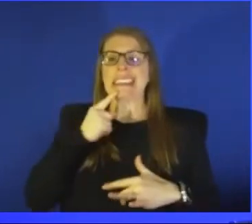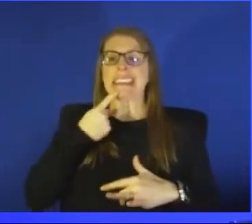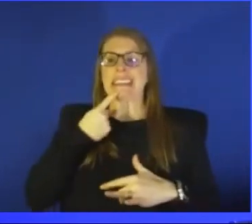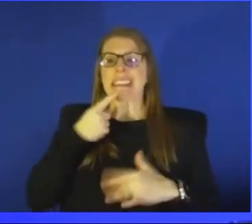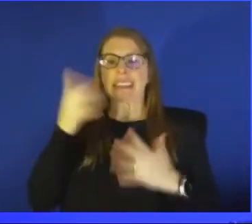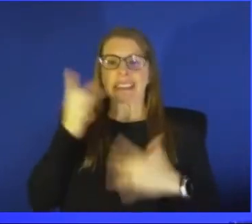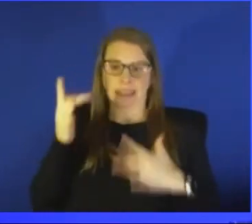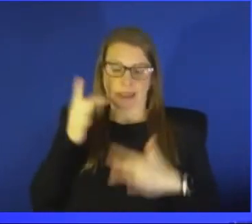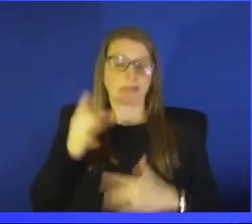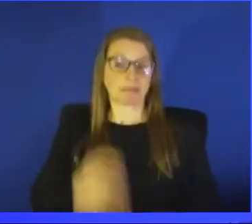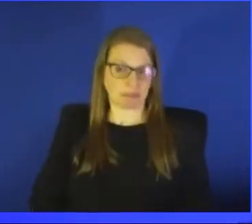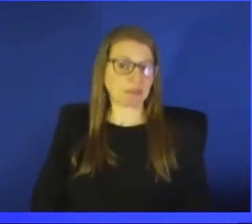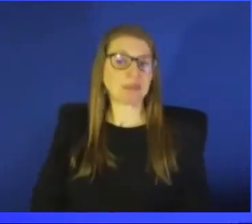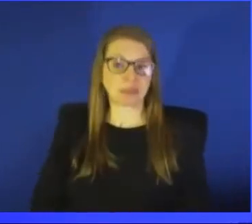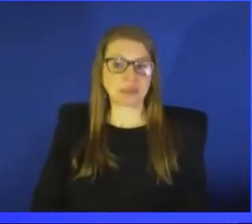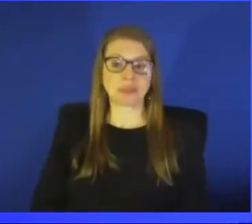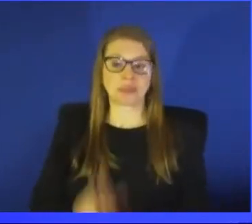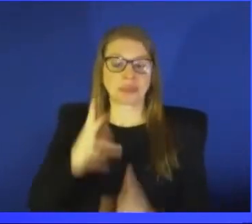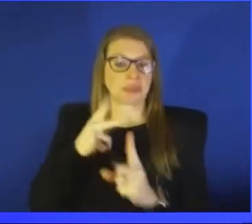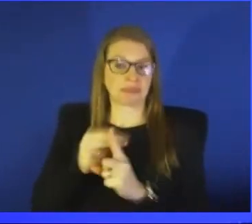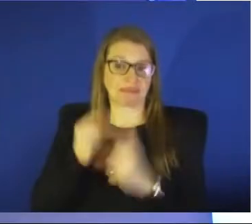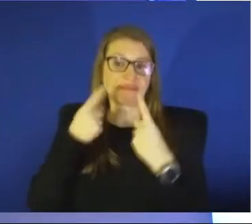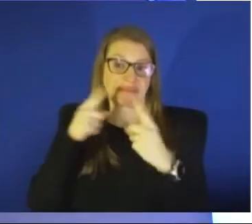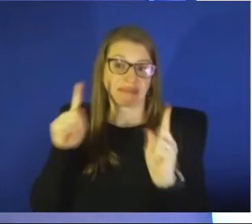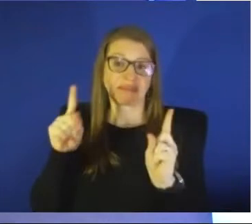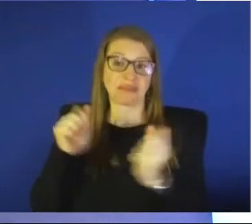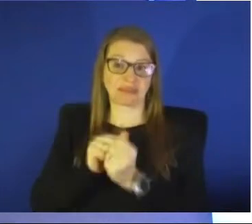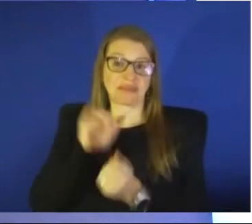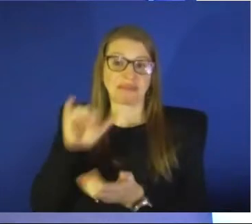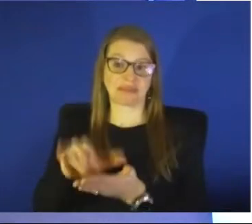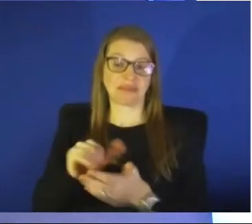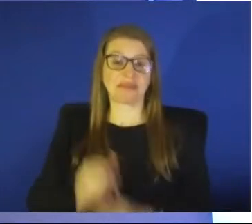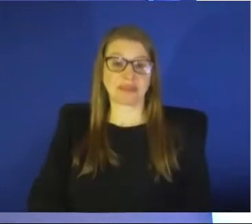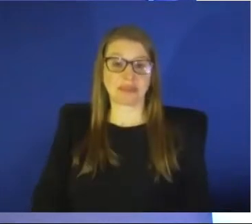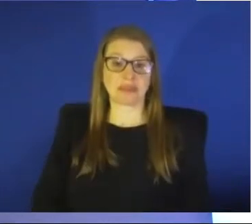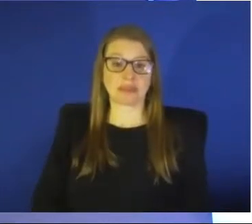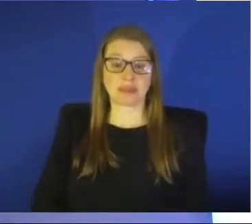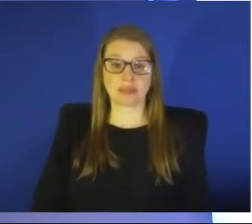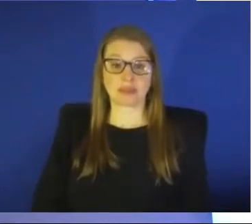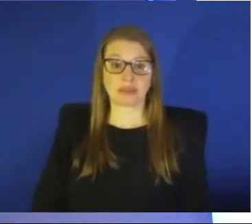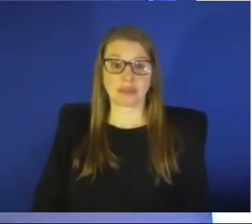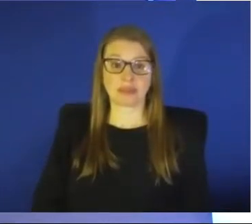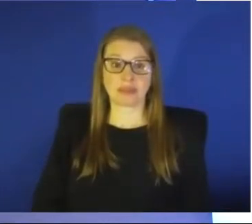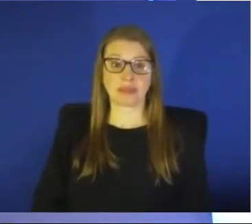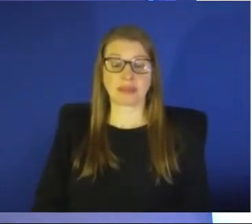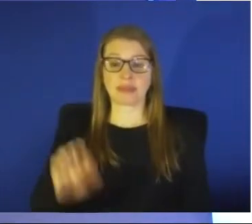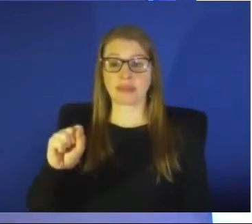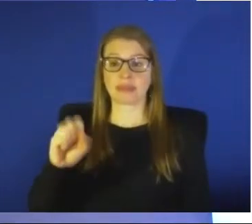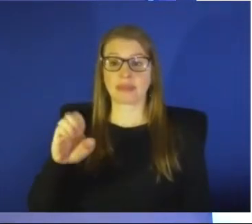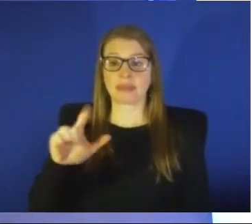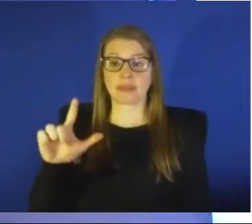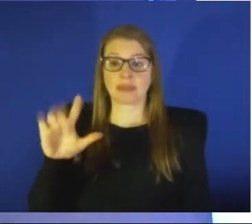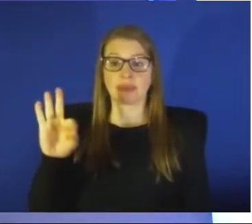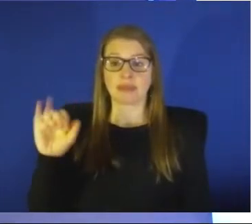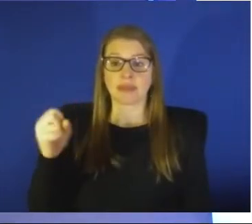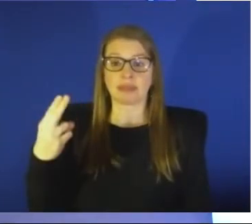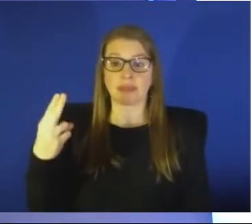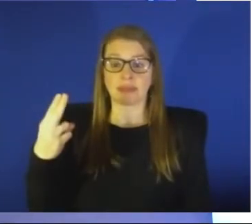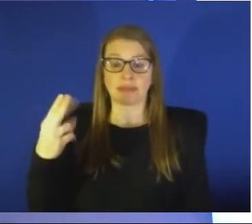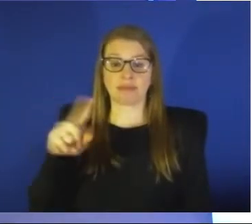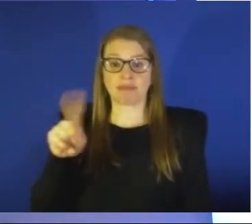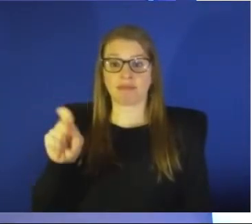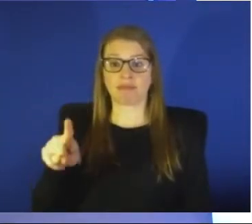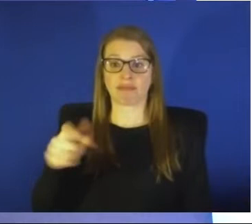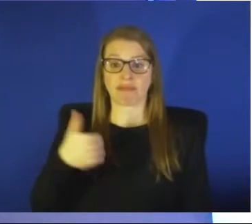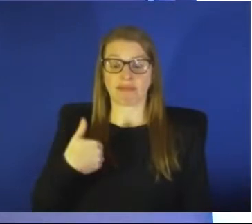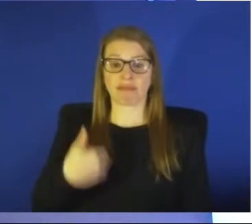what these vaccines continue to do very well. Selfish has a question, and I've actually had the same question. Is there any way to tell